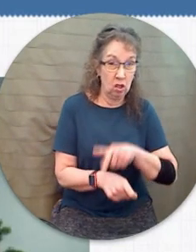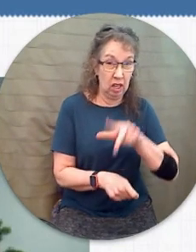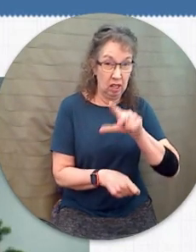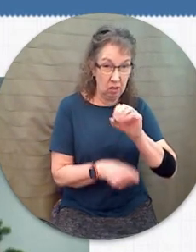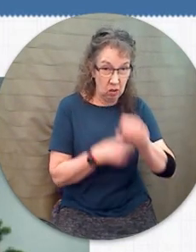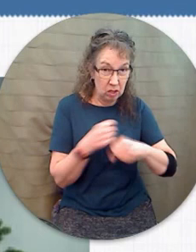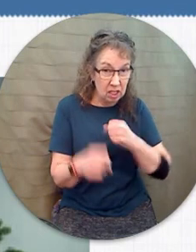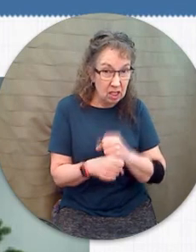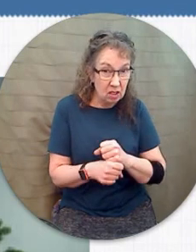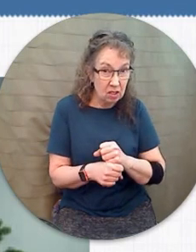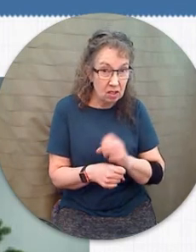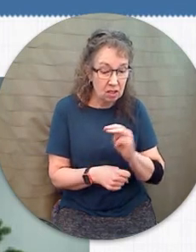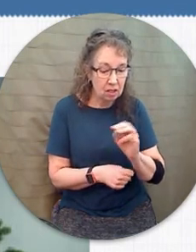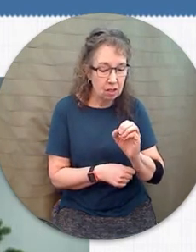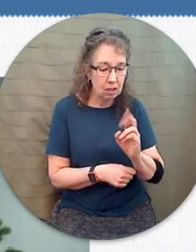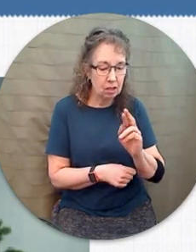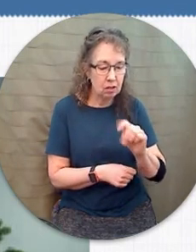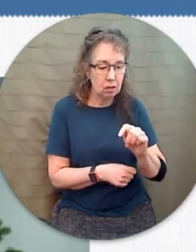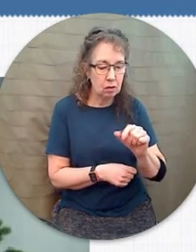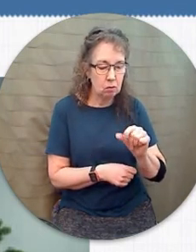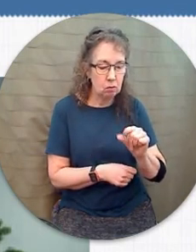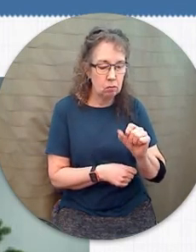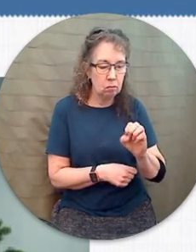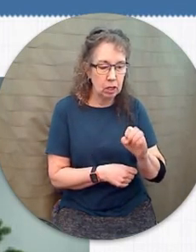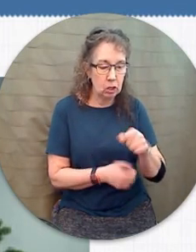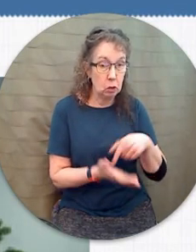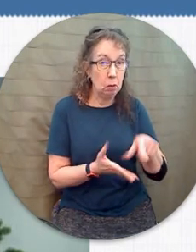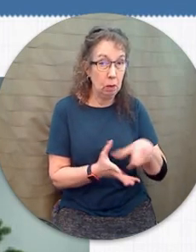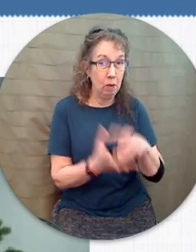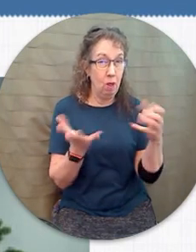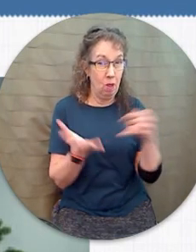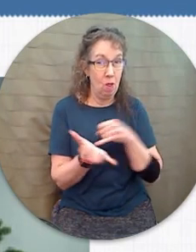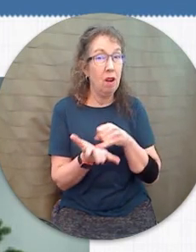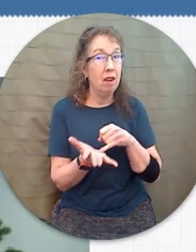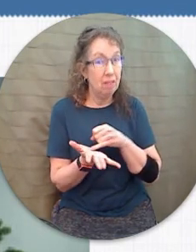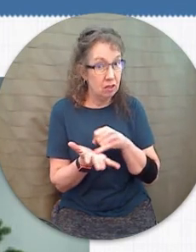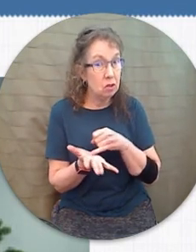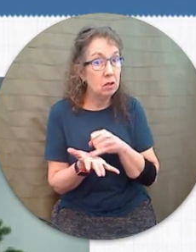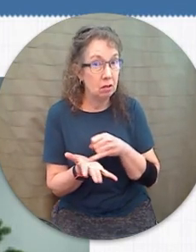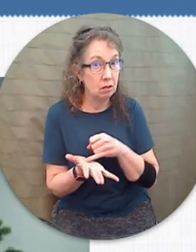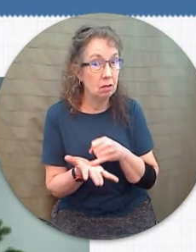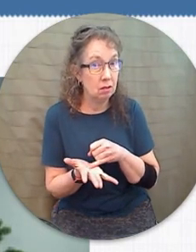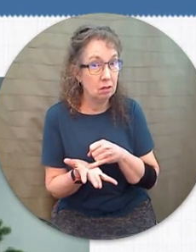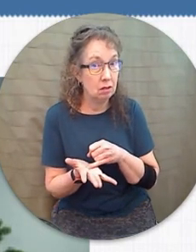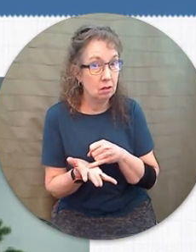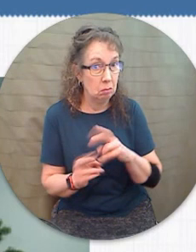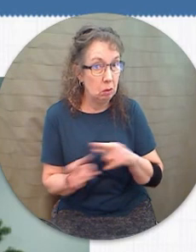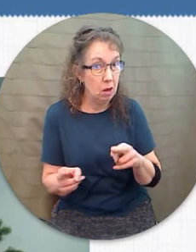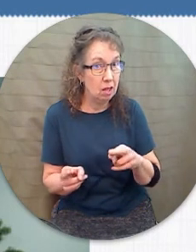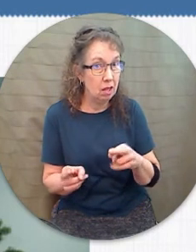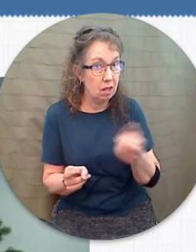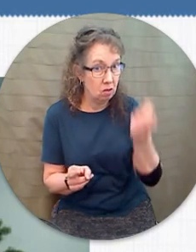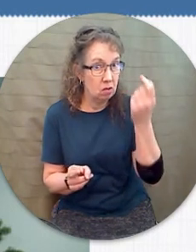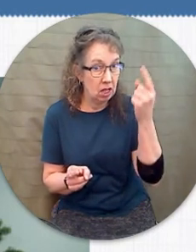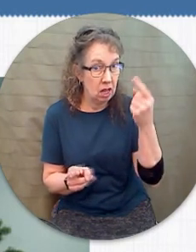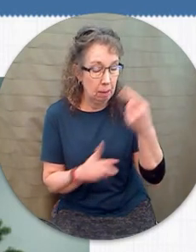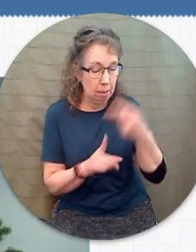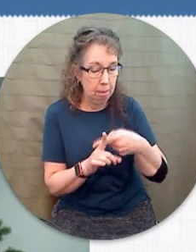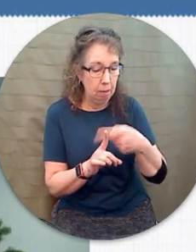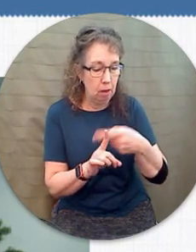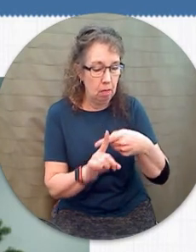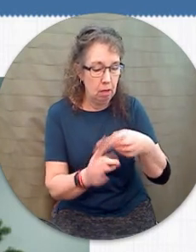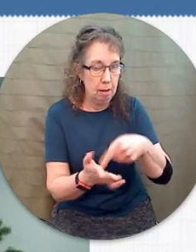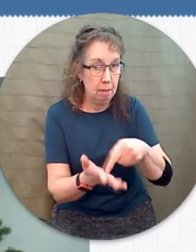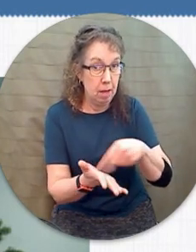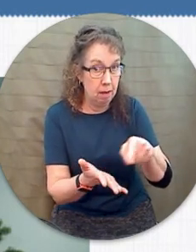as a mortgage, you're going to pay a lot of interest. So just be ready for that your monthly payment is comprised a